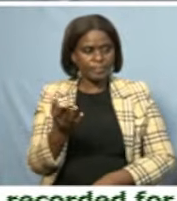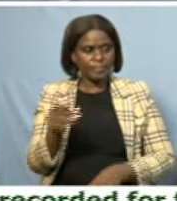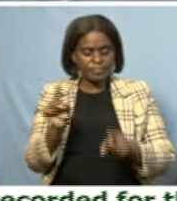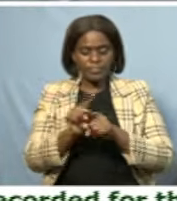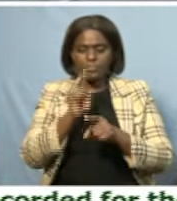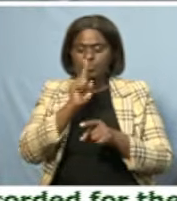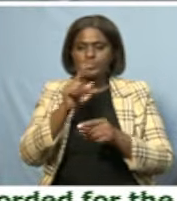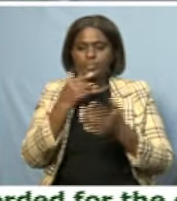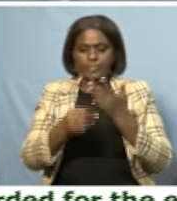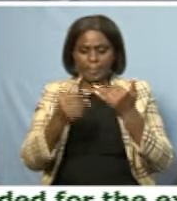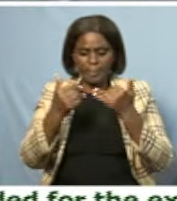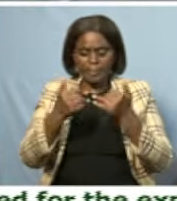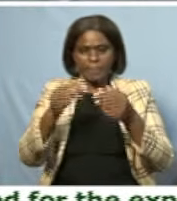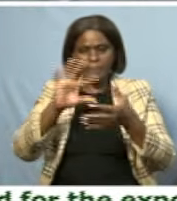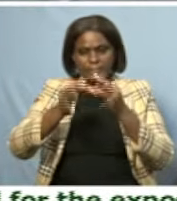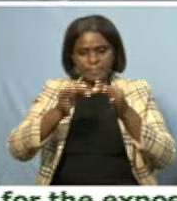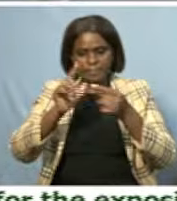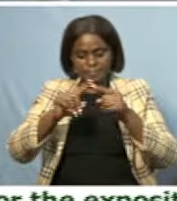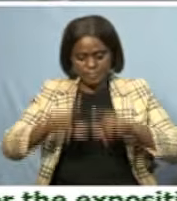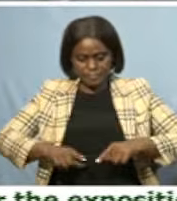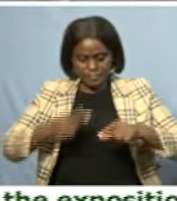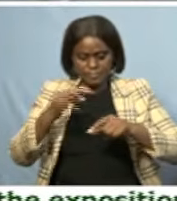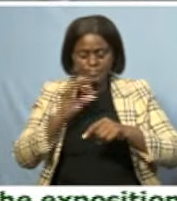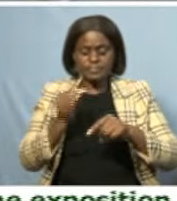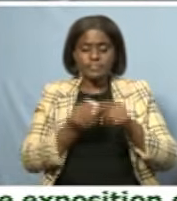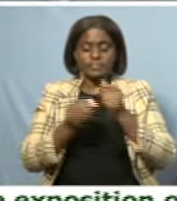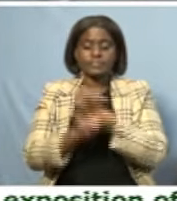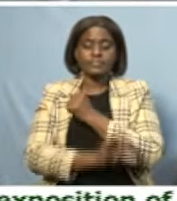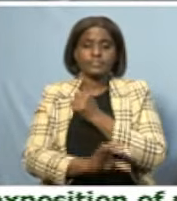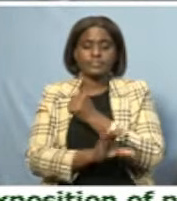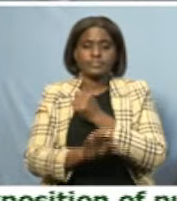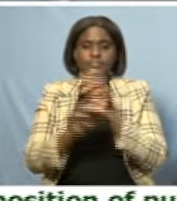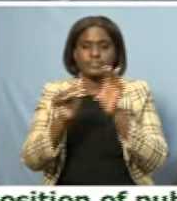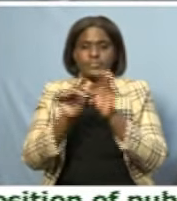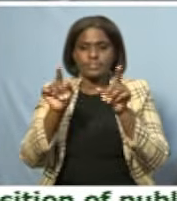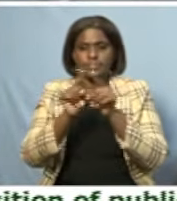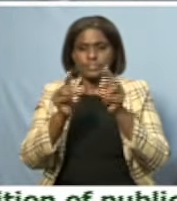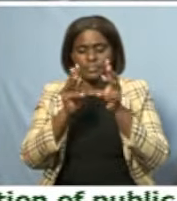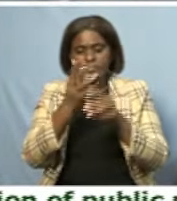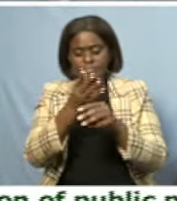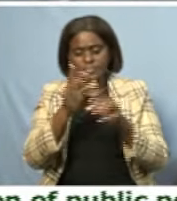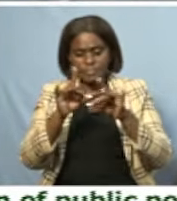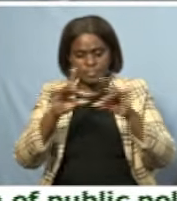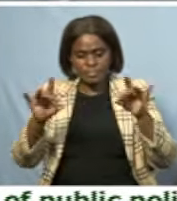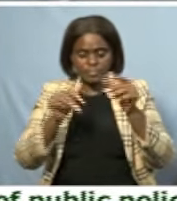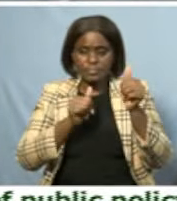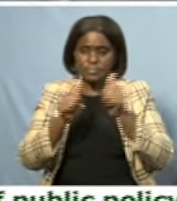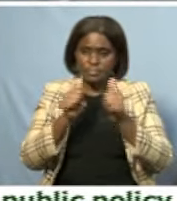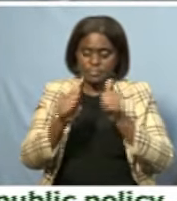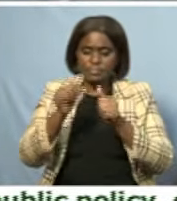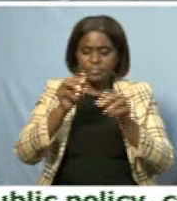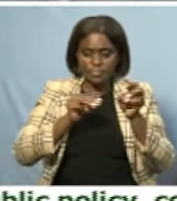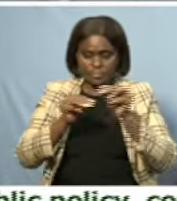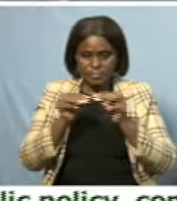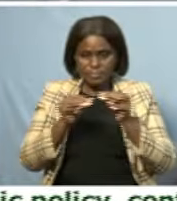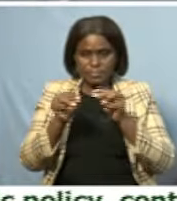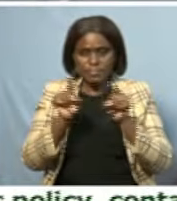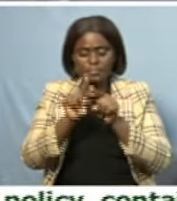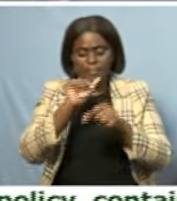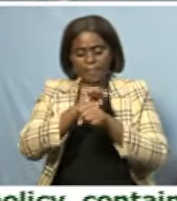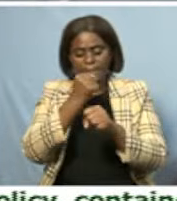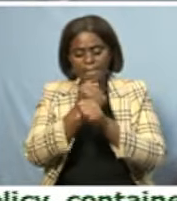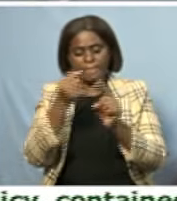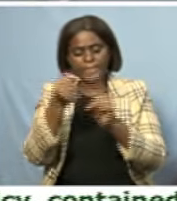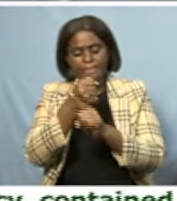is intricately linked to the well-being of our country. In the context of land administration and management,